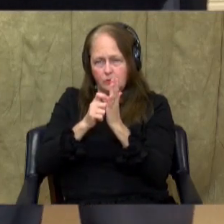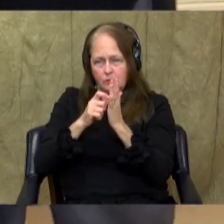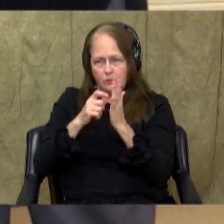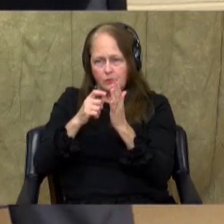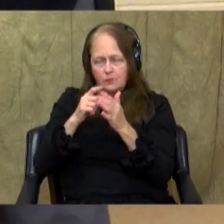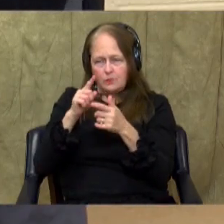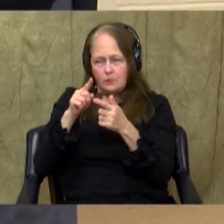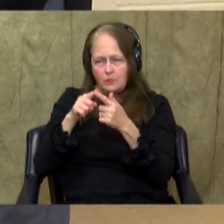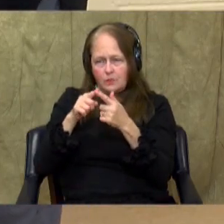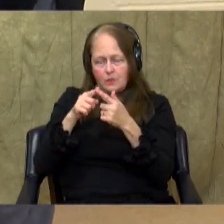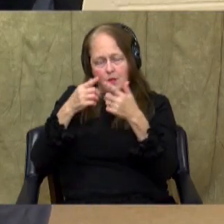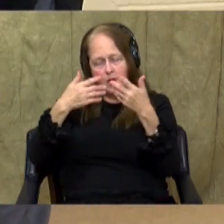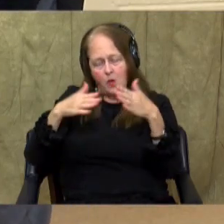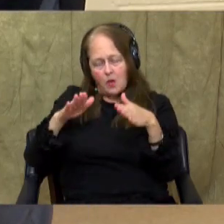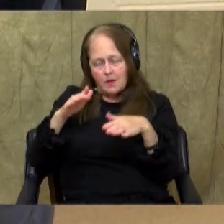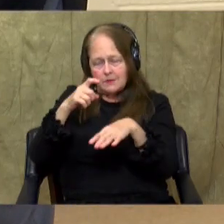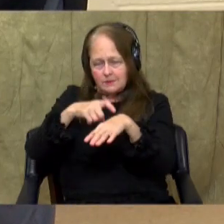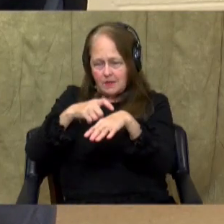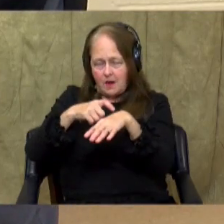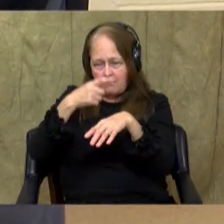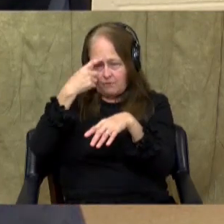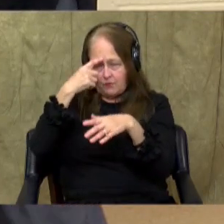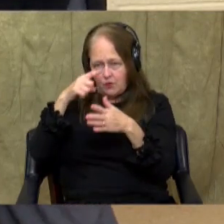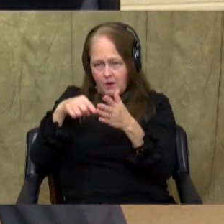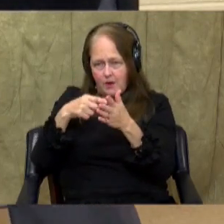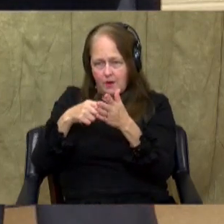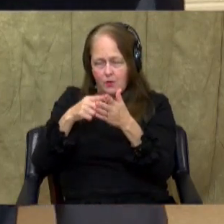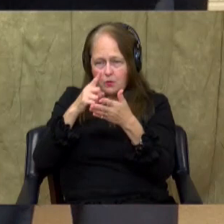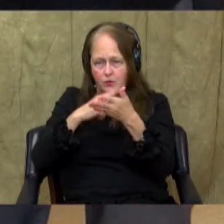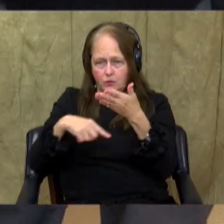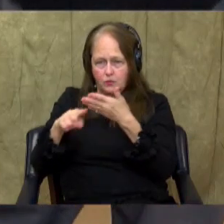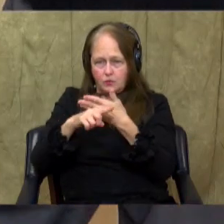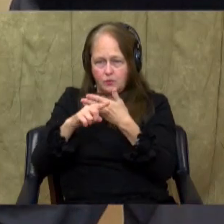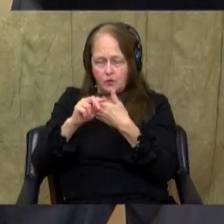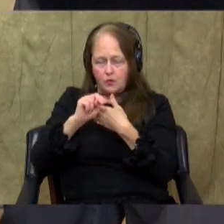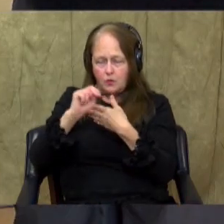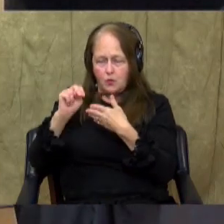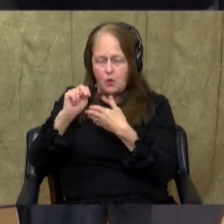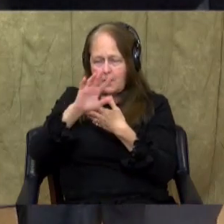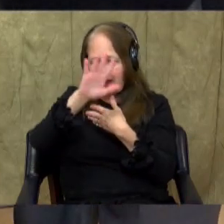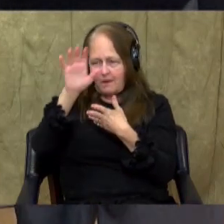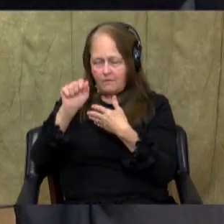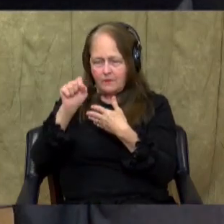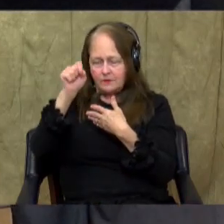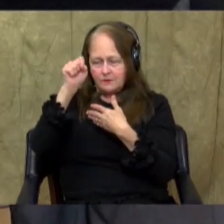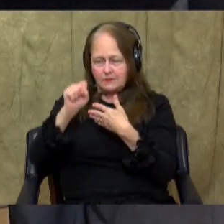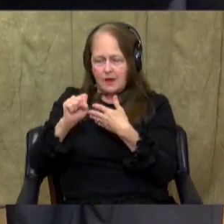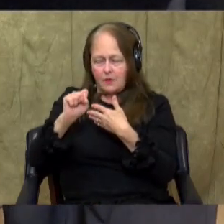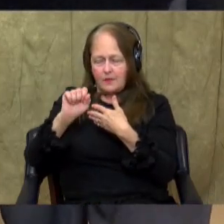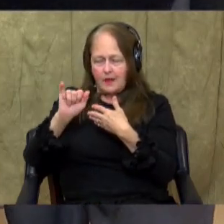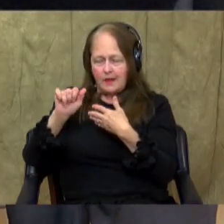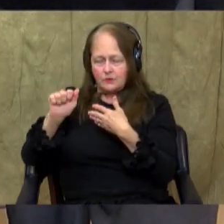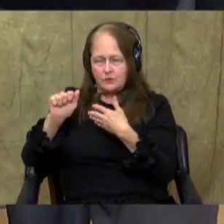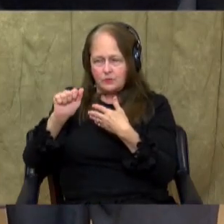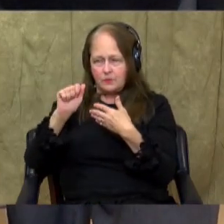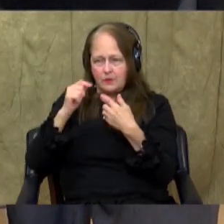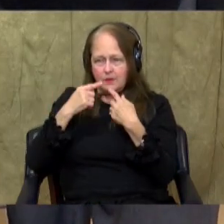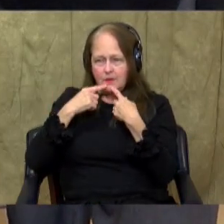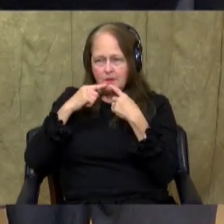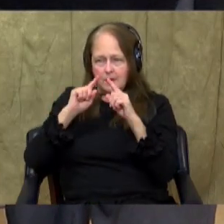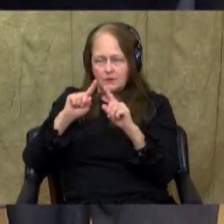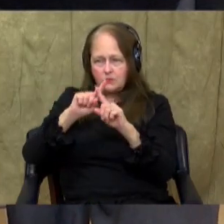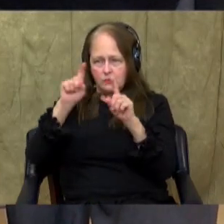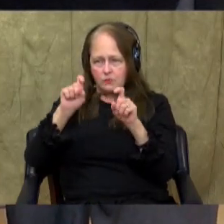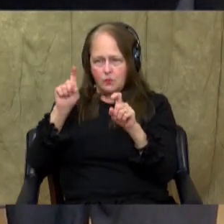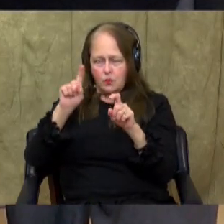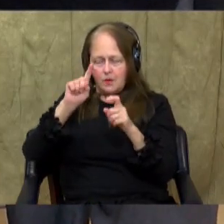Well, it looks like that's all the time we have for this week. Next week, we're going to look at North Africa and Southwest Asia, and we're going to answer the question,